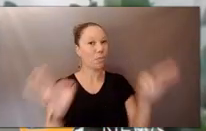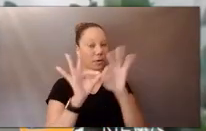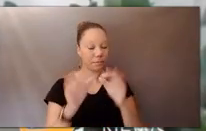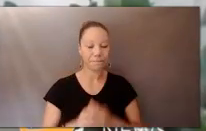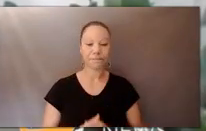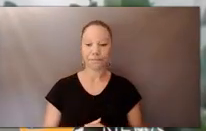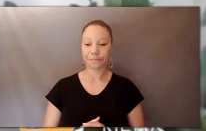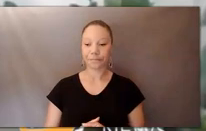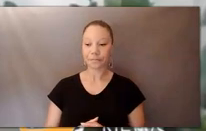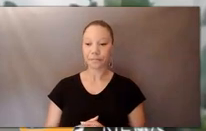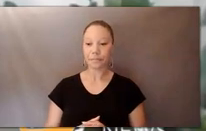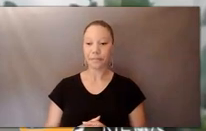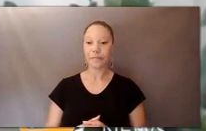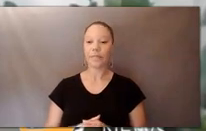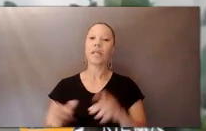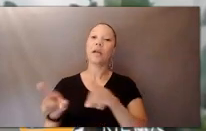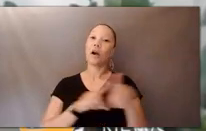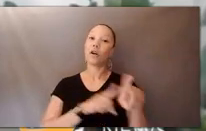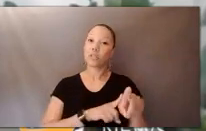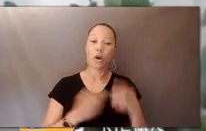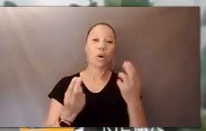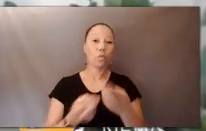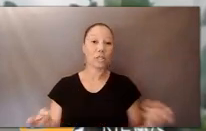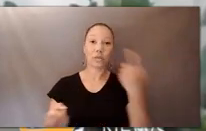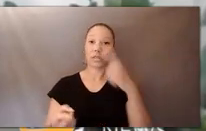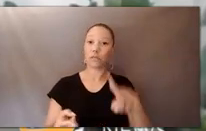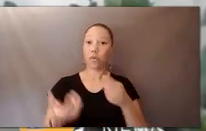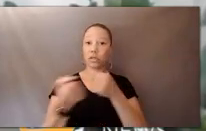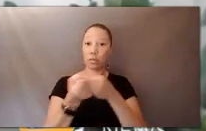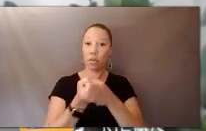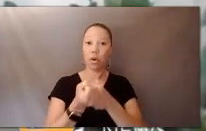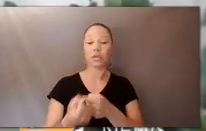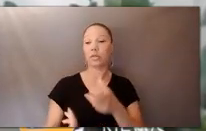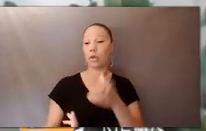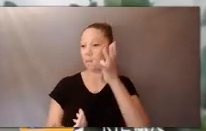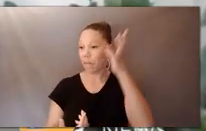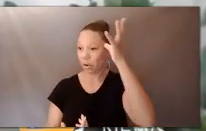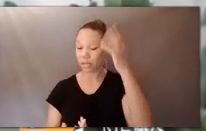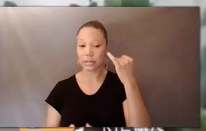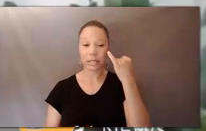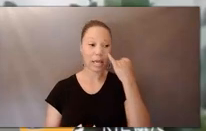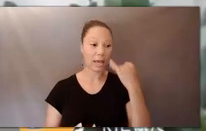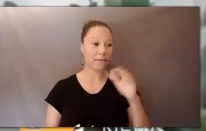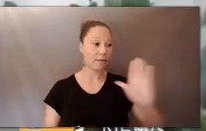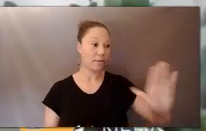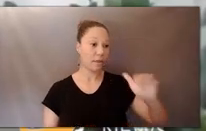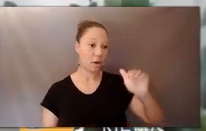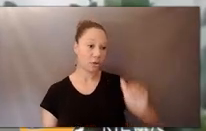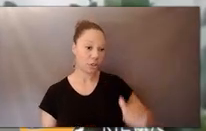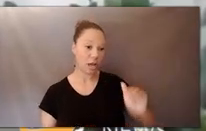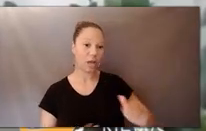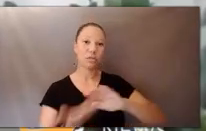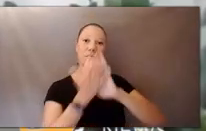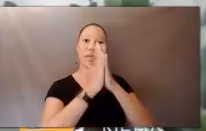And then there's resources for support as well. So as a parent, if my child were maybe